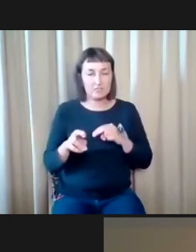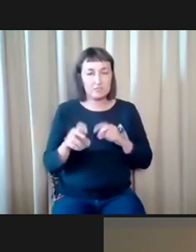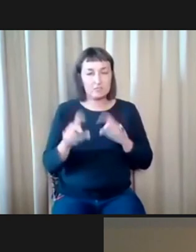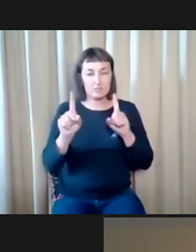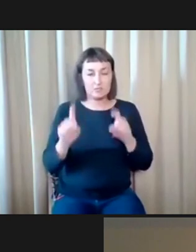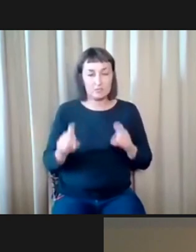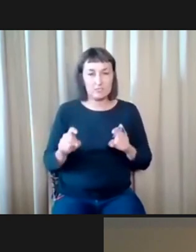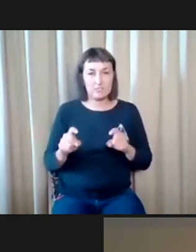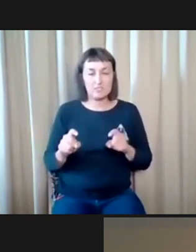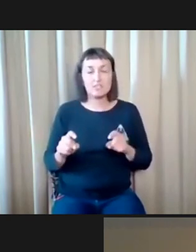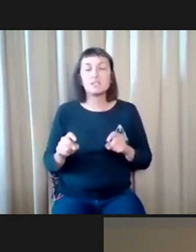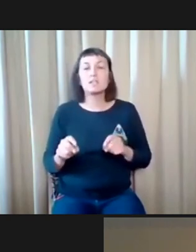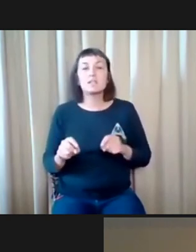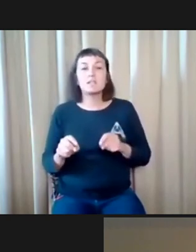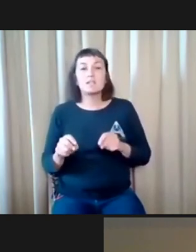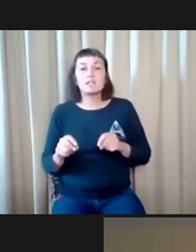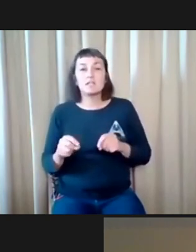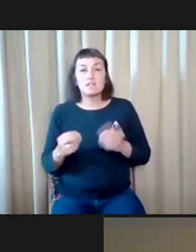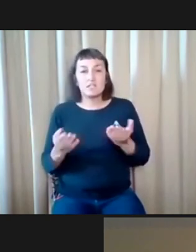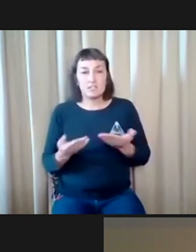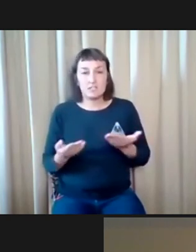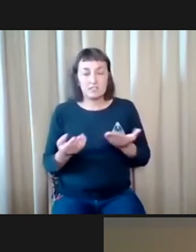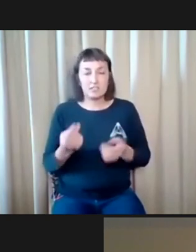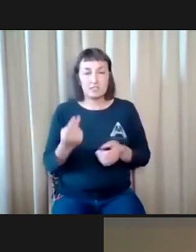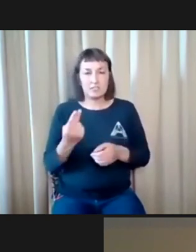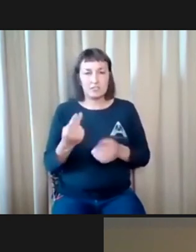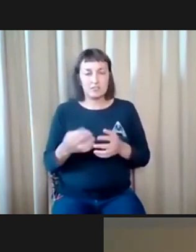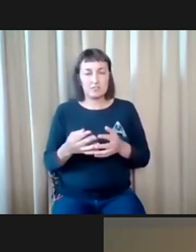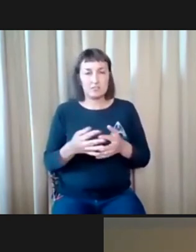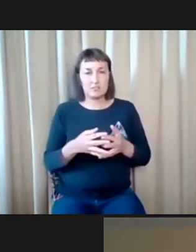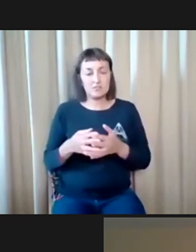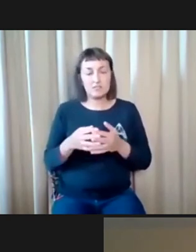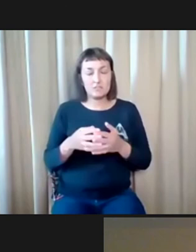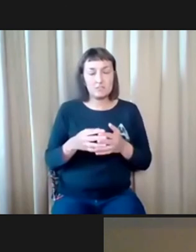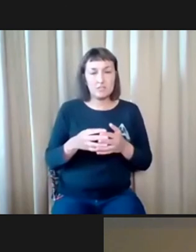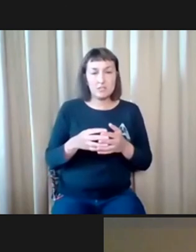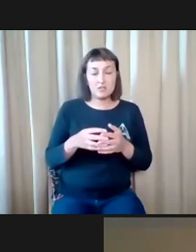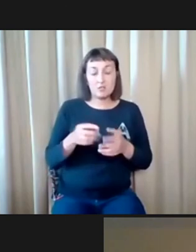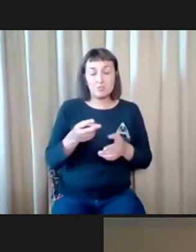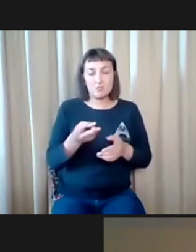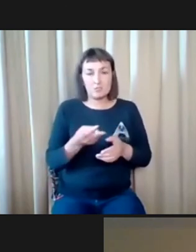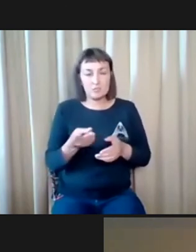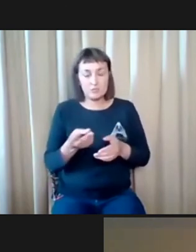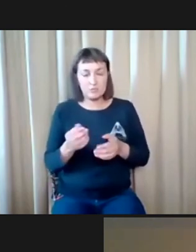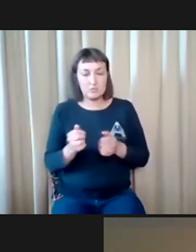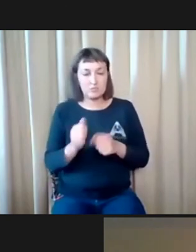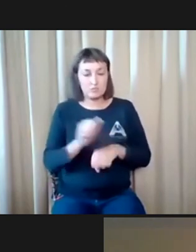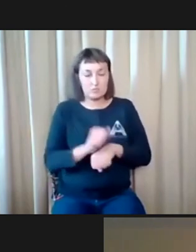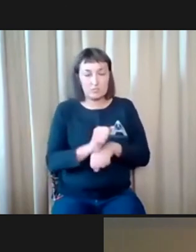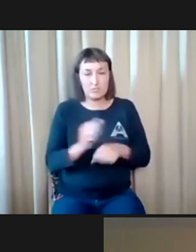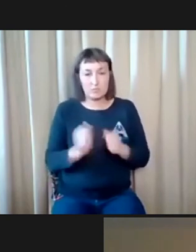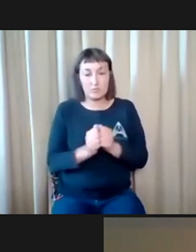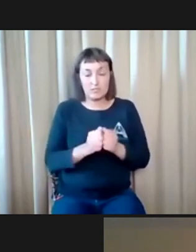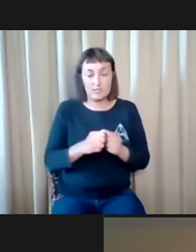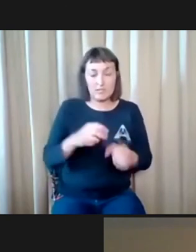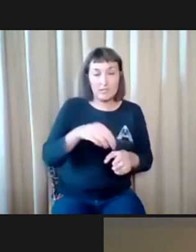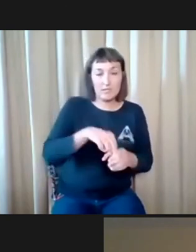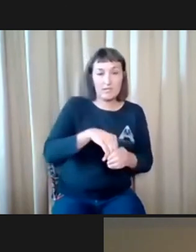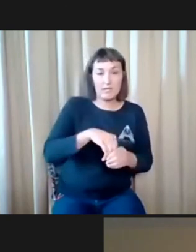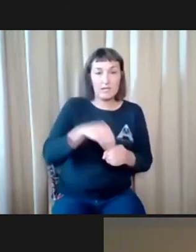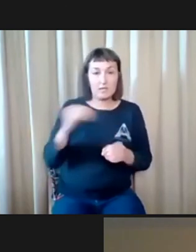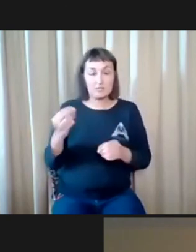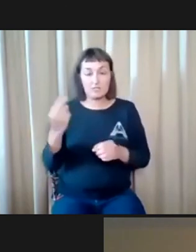are you guys working with anyone outside the U.S.? I mean, I know, Jill, there's an international arm